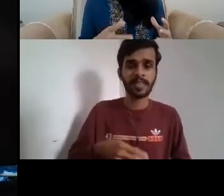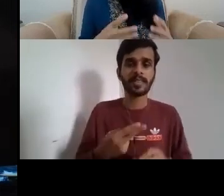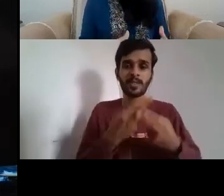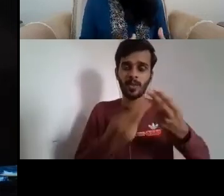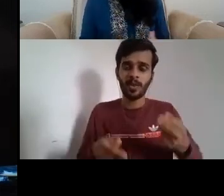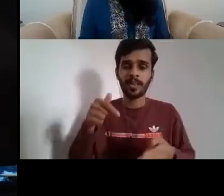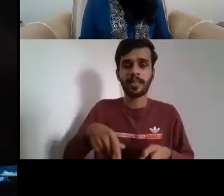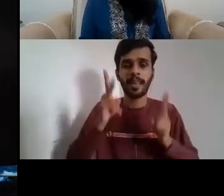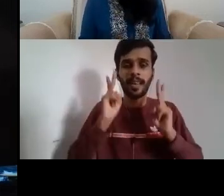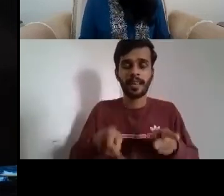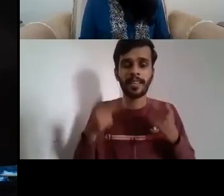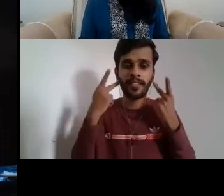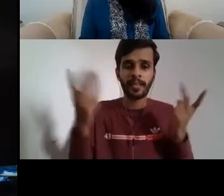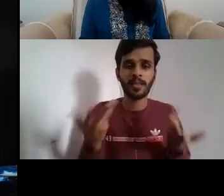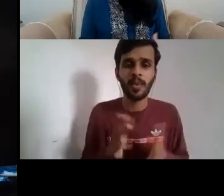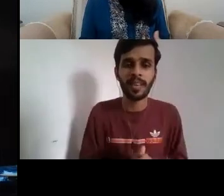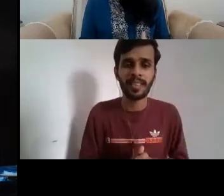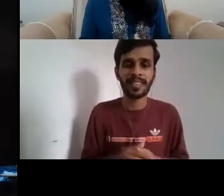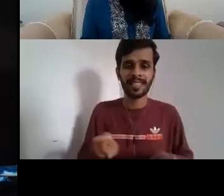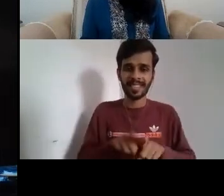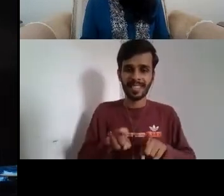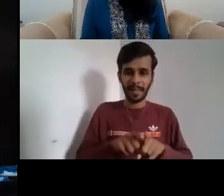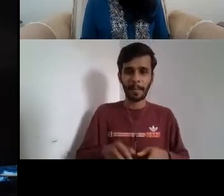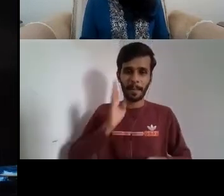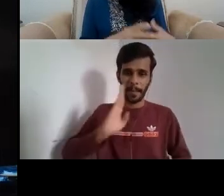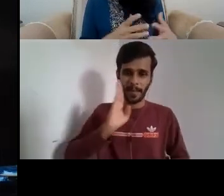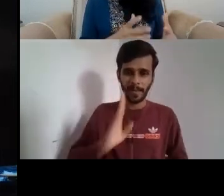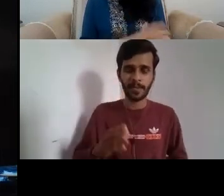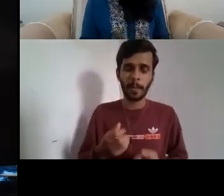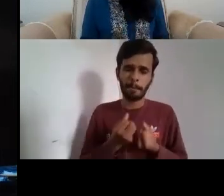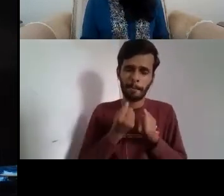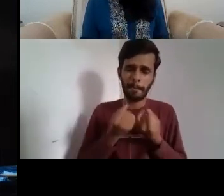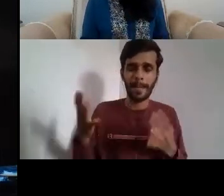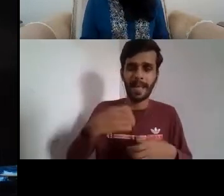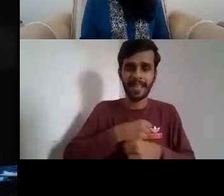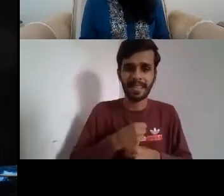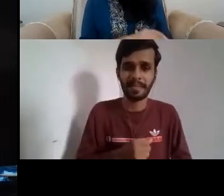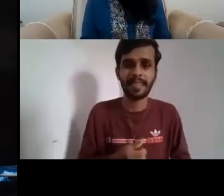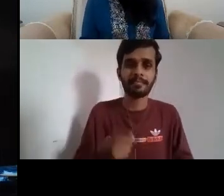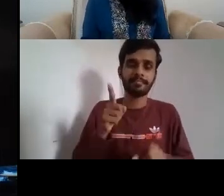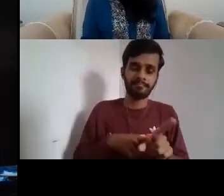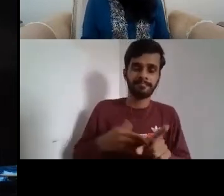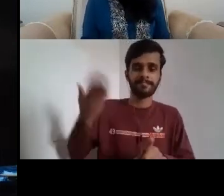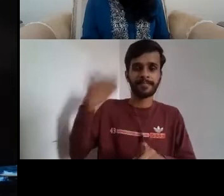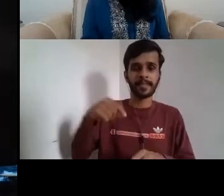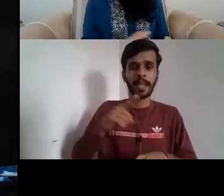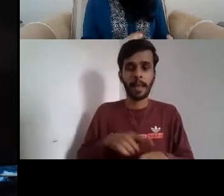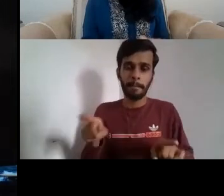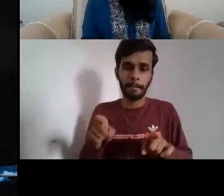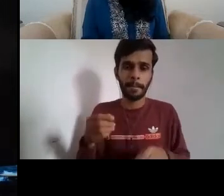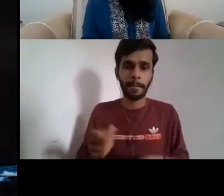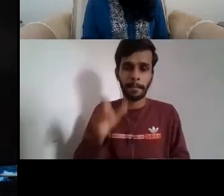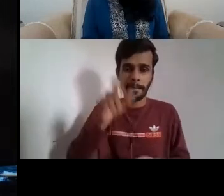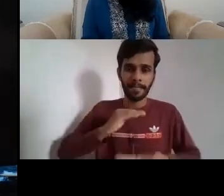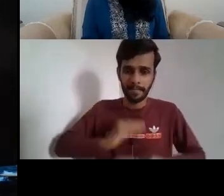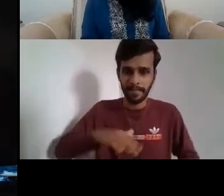large part of music making in the contemporary times has become collaborative, and most of it is